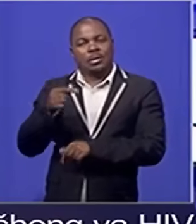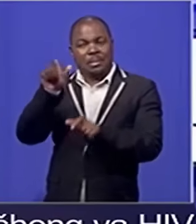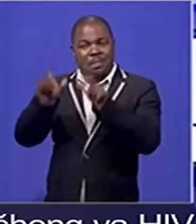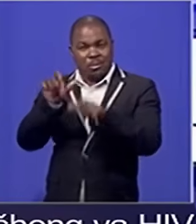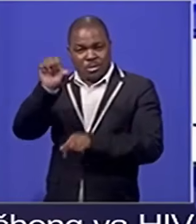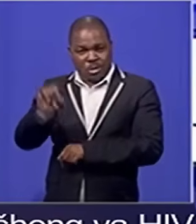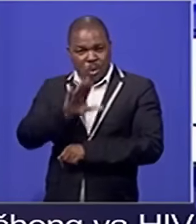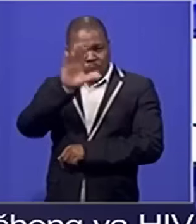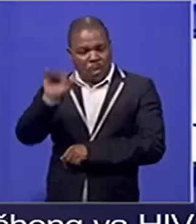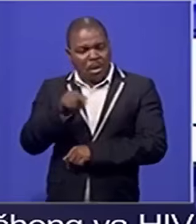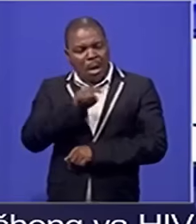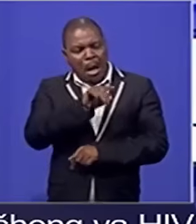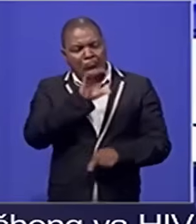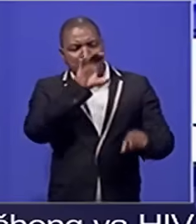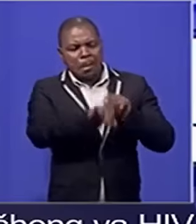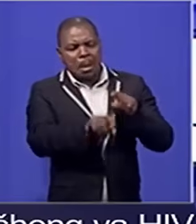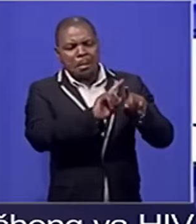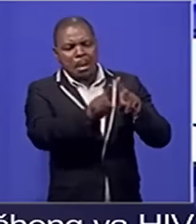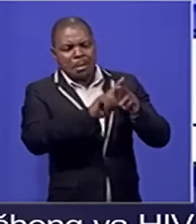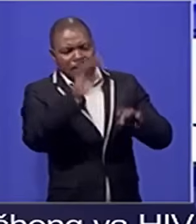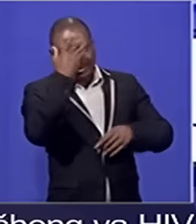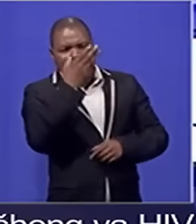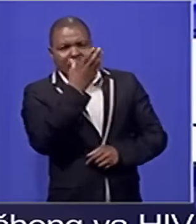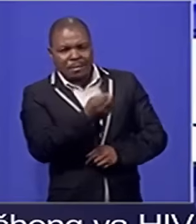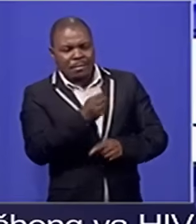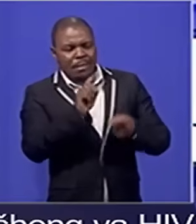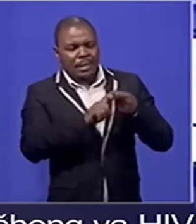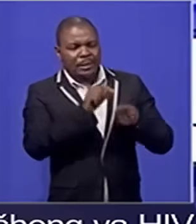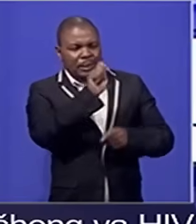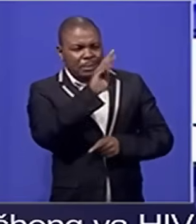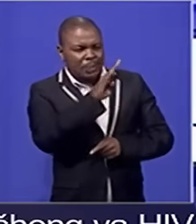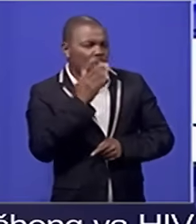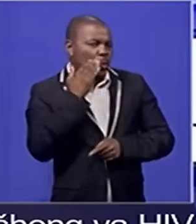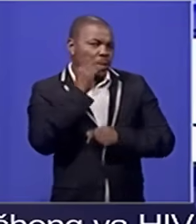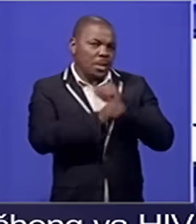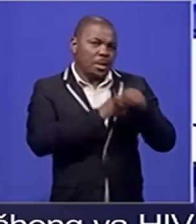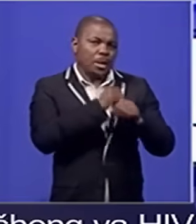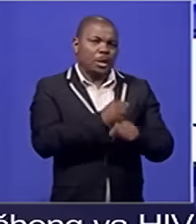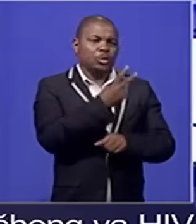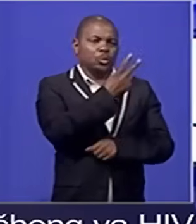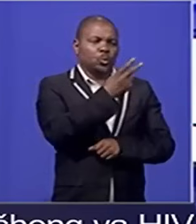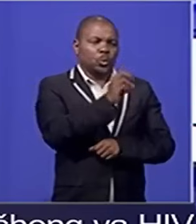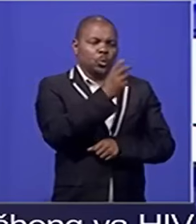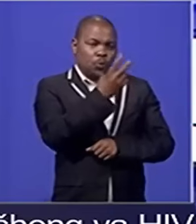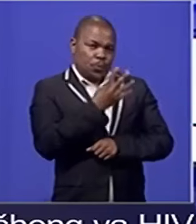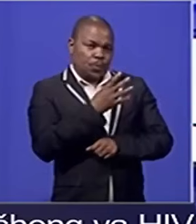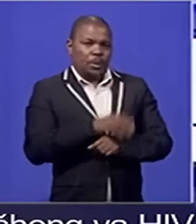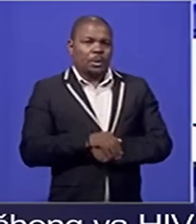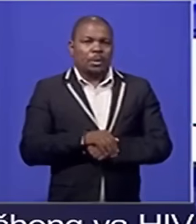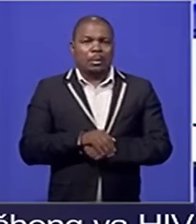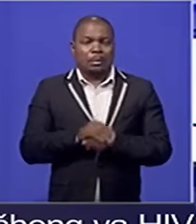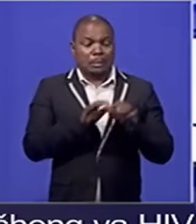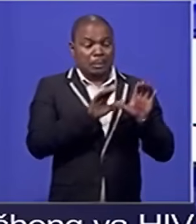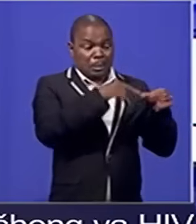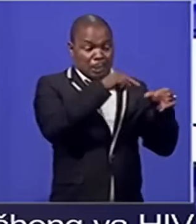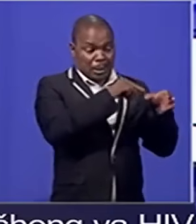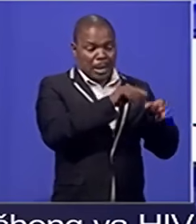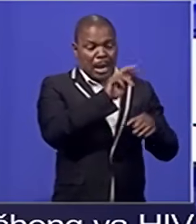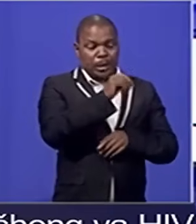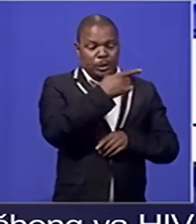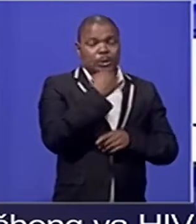ba hweditšwe ba ena le malwetši ya go fapafapana a tuberculosis ka ngwaga wa 2024 se ke go ya ka mokgatlo o sa